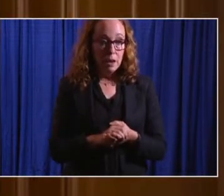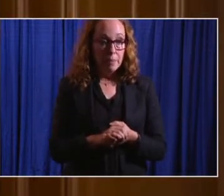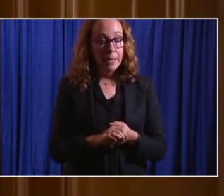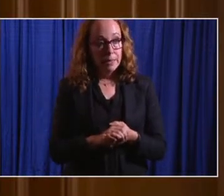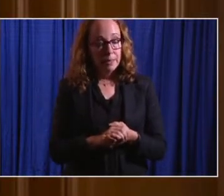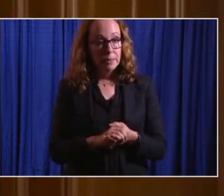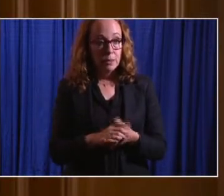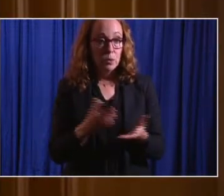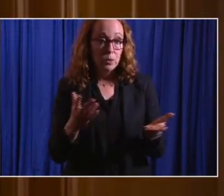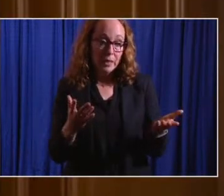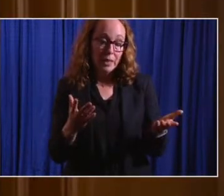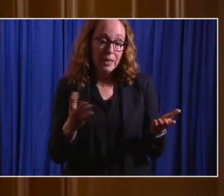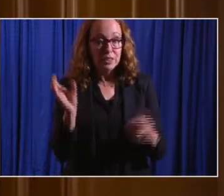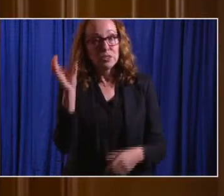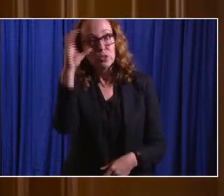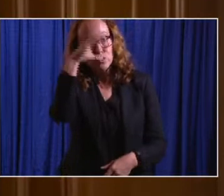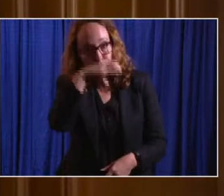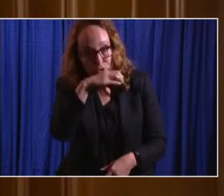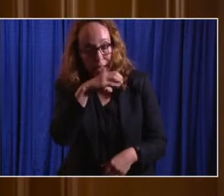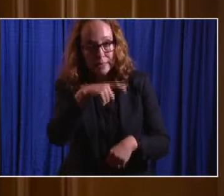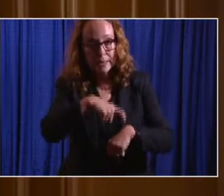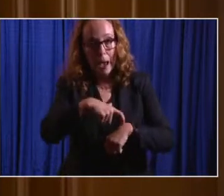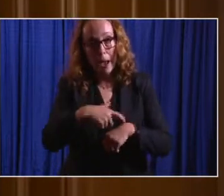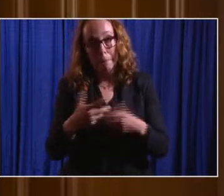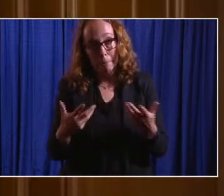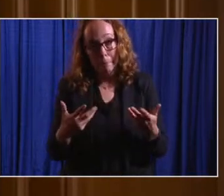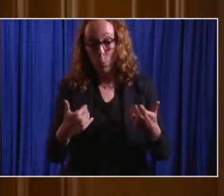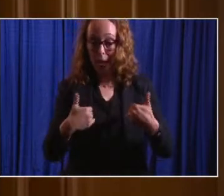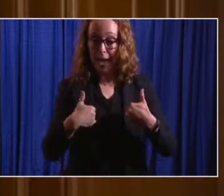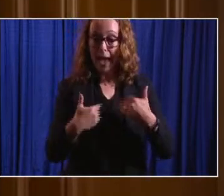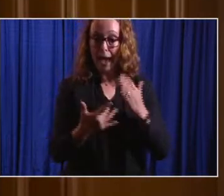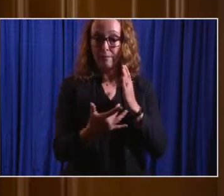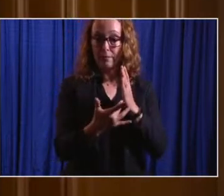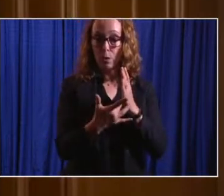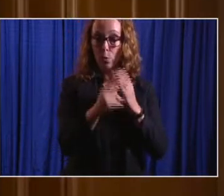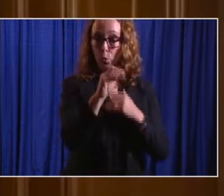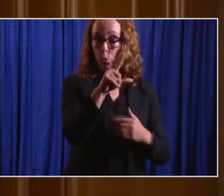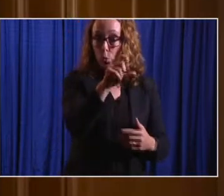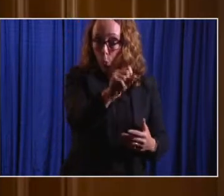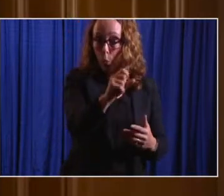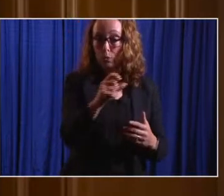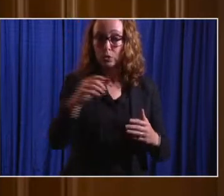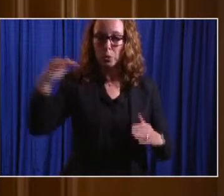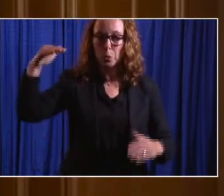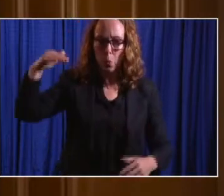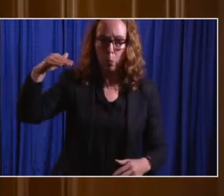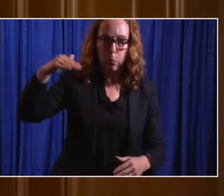this is kind of a strange time. We have the tools to keep driving it down.